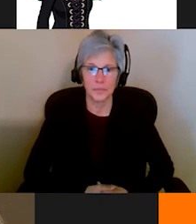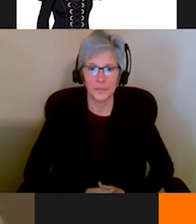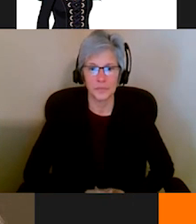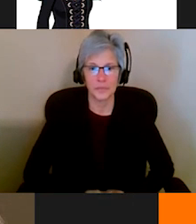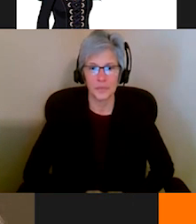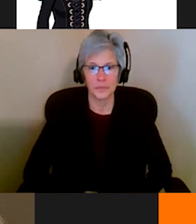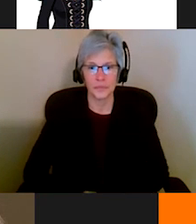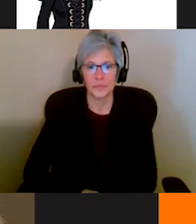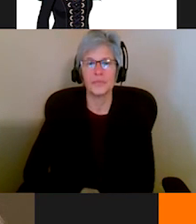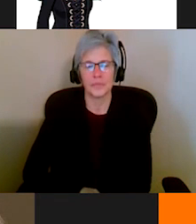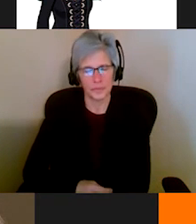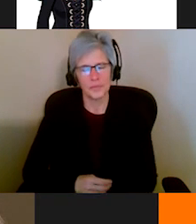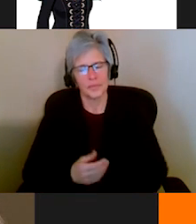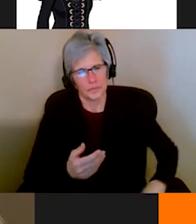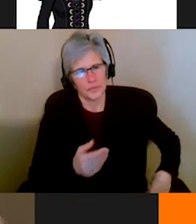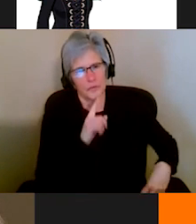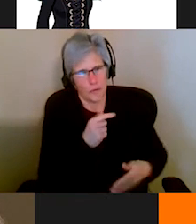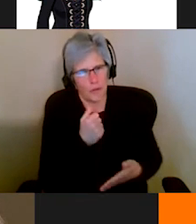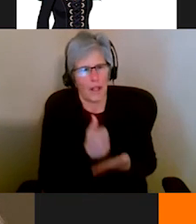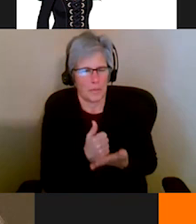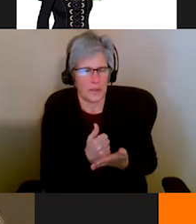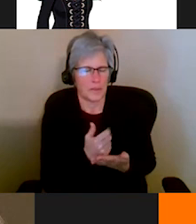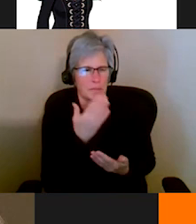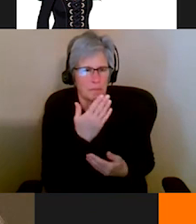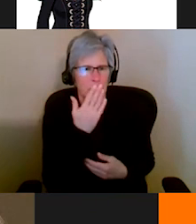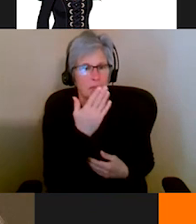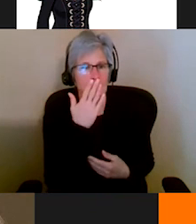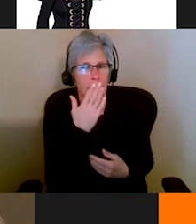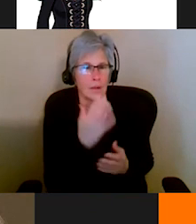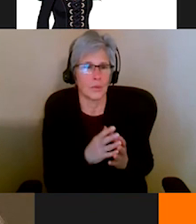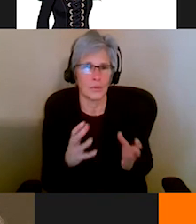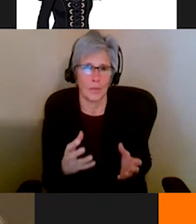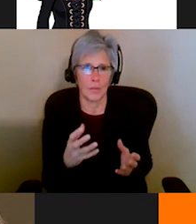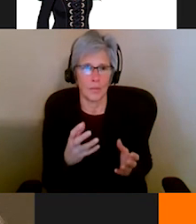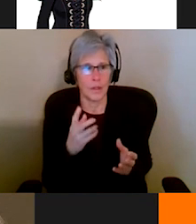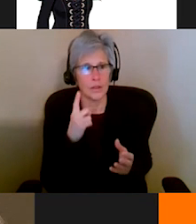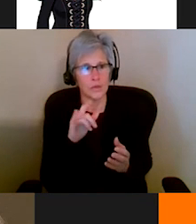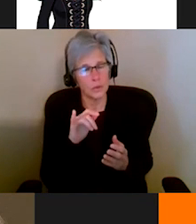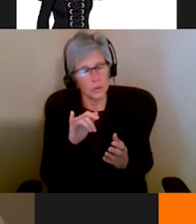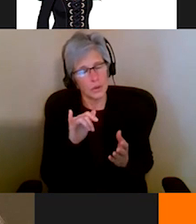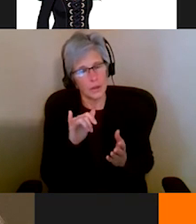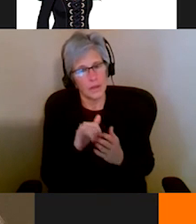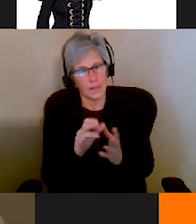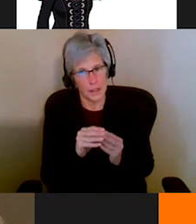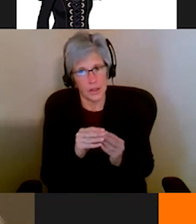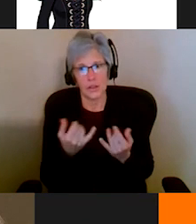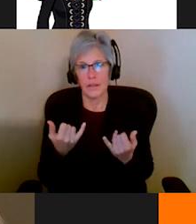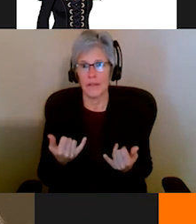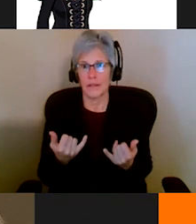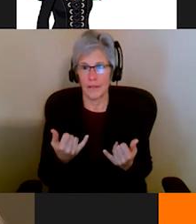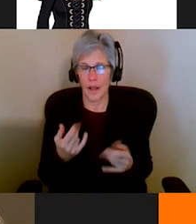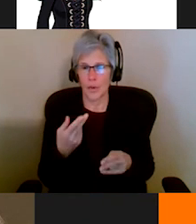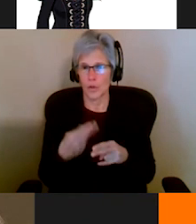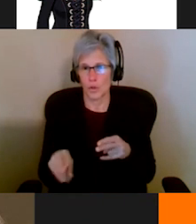That's really helpful. Thank you so much for this session. We are going to take another